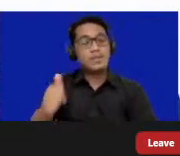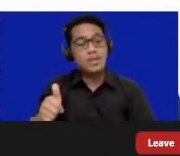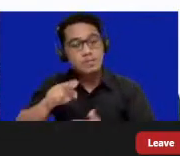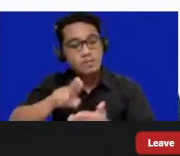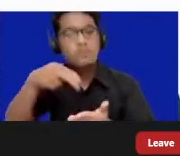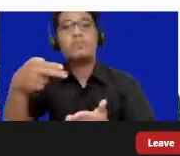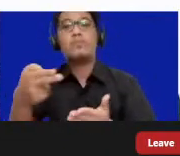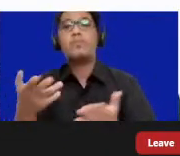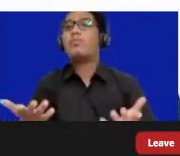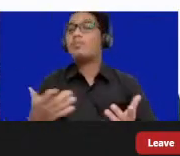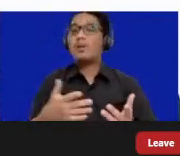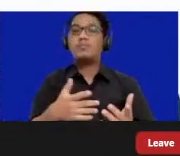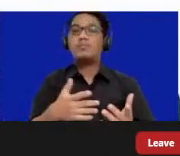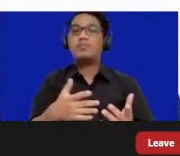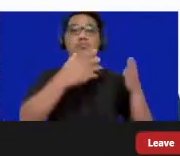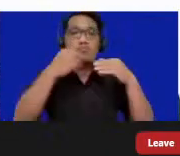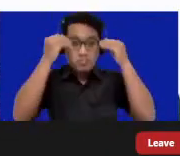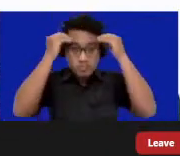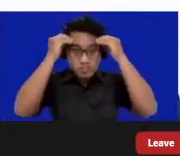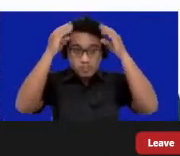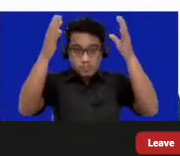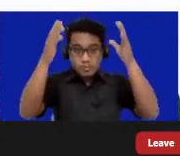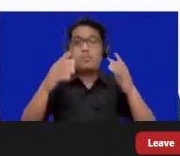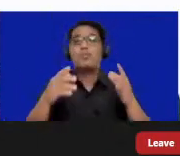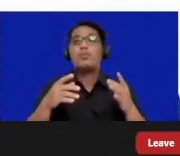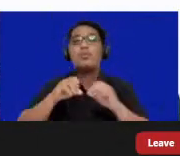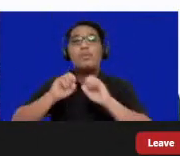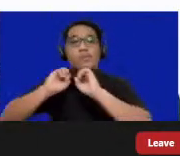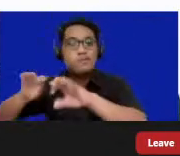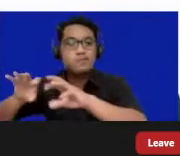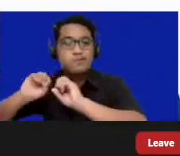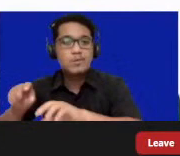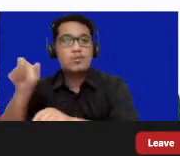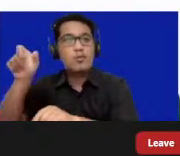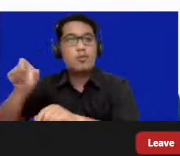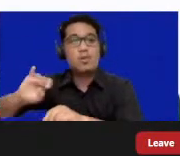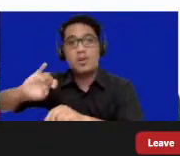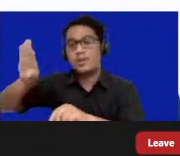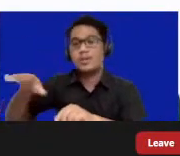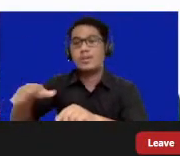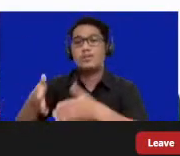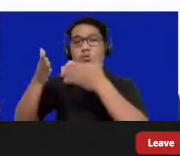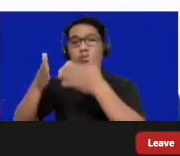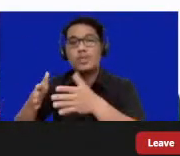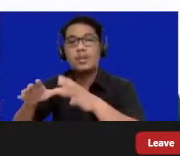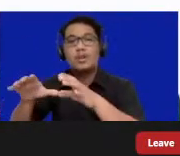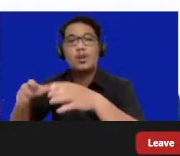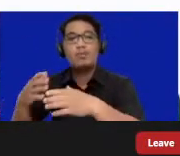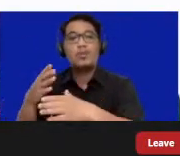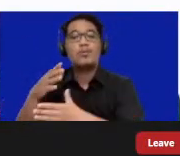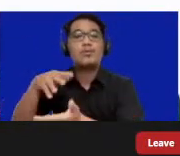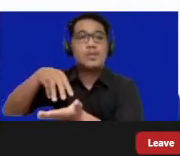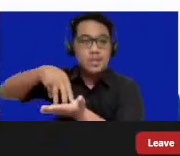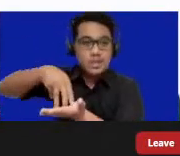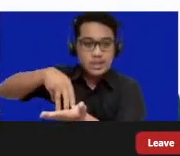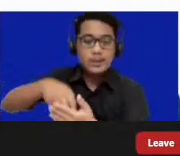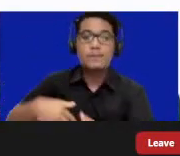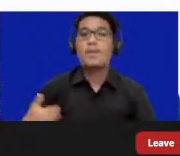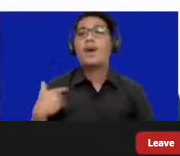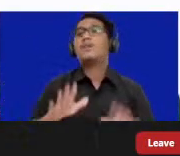Having worked in both countries, I realized there's a lot of similarities. There's also differences.